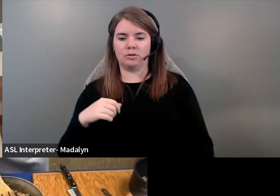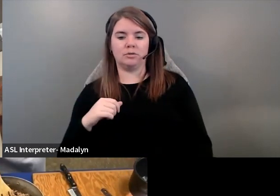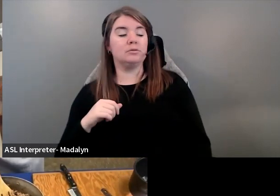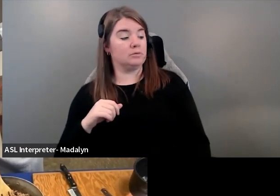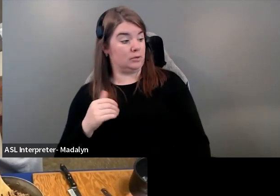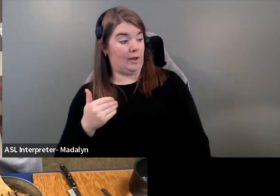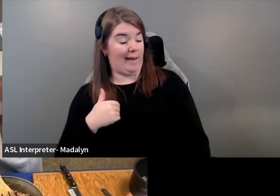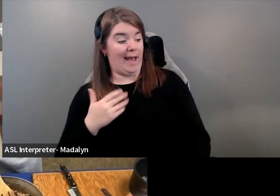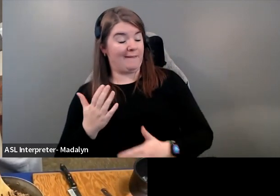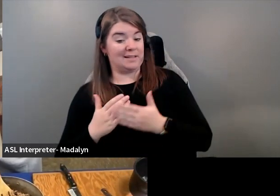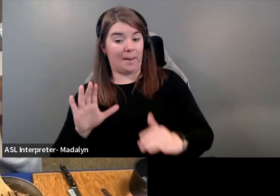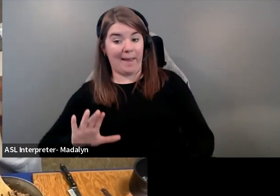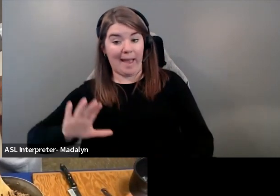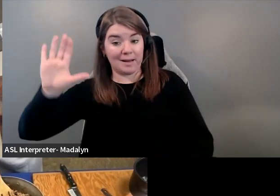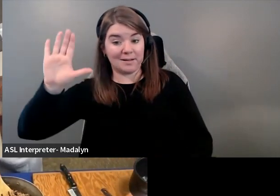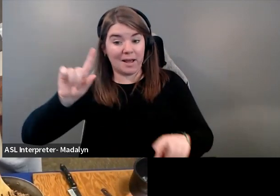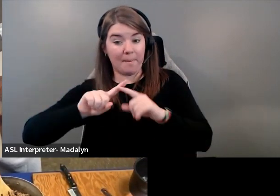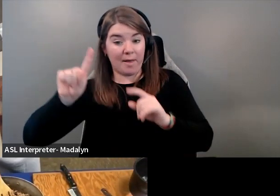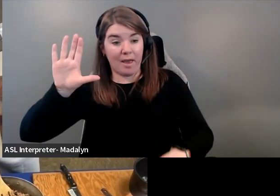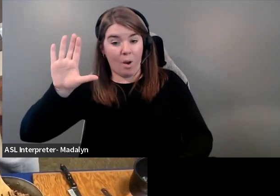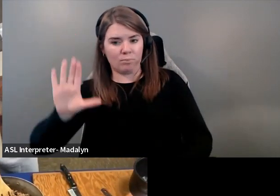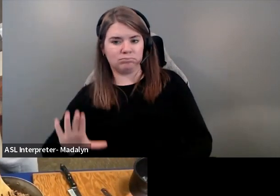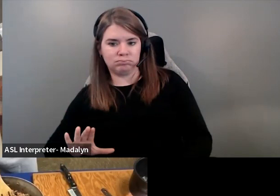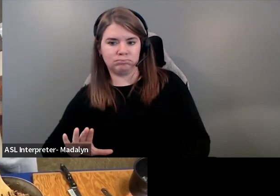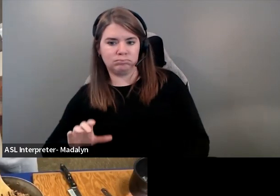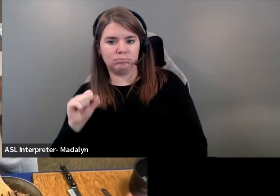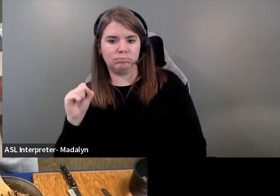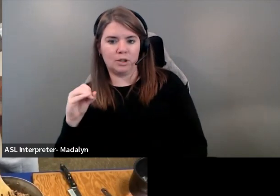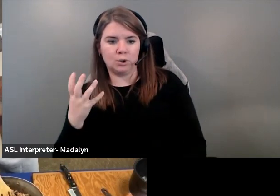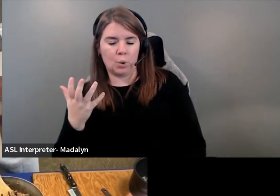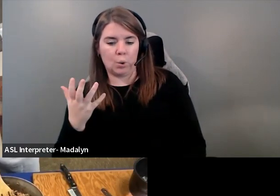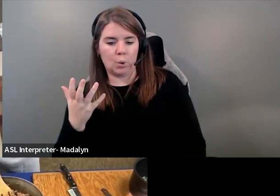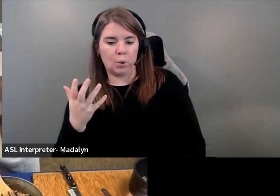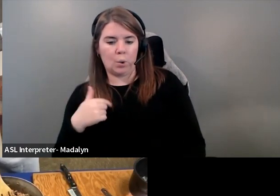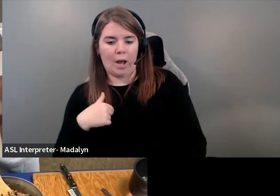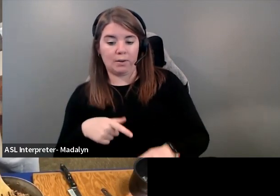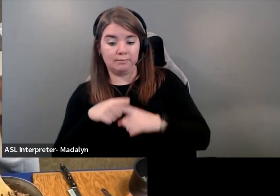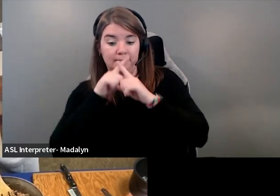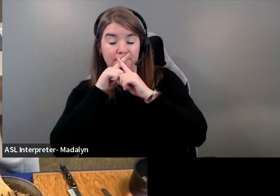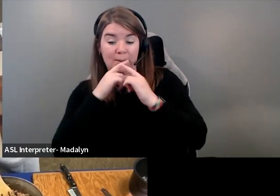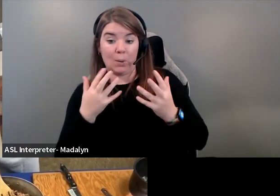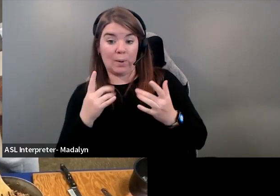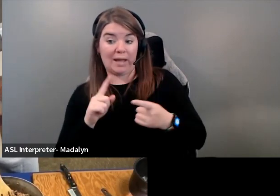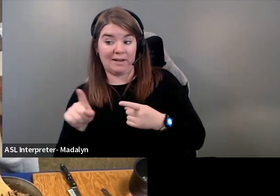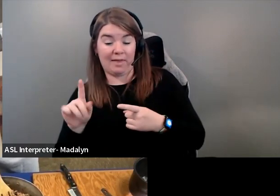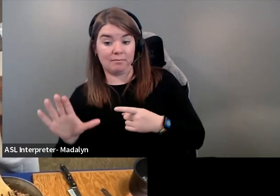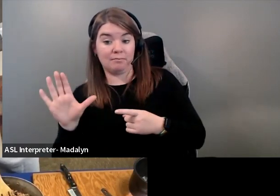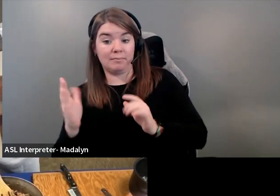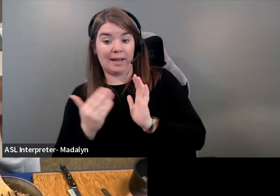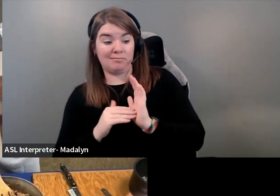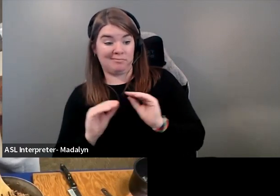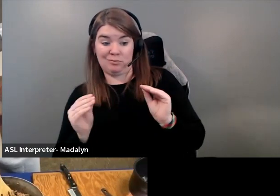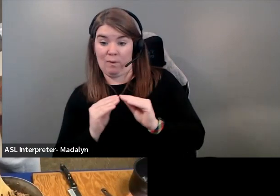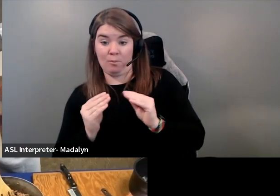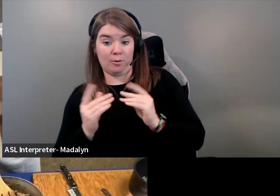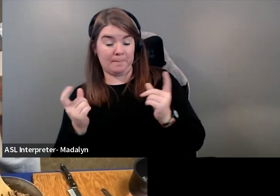some hands up, but they went down, so I will go back on mute until they come up again. We have no questions